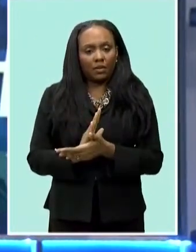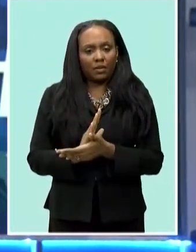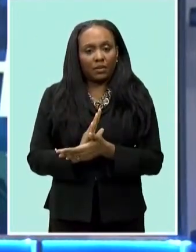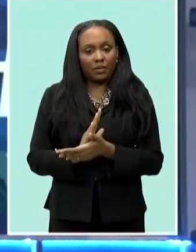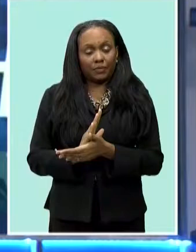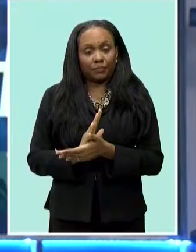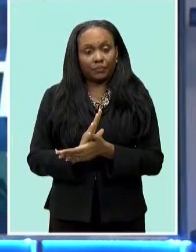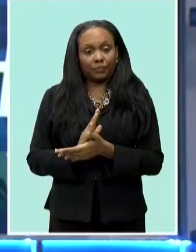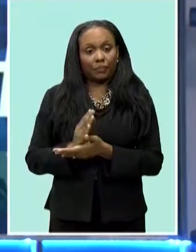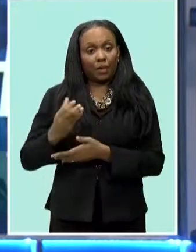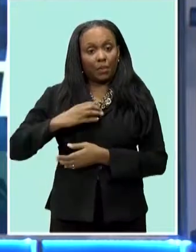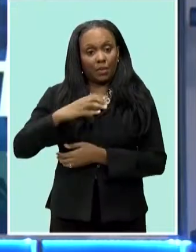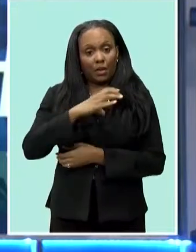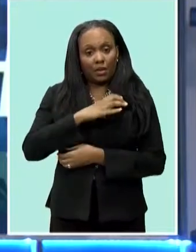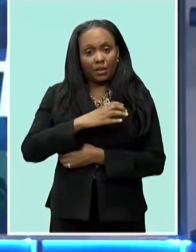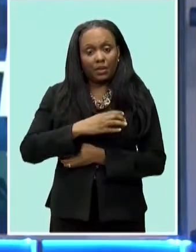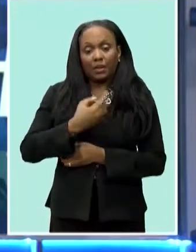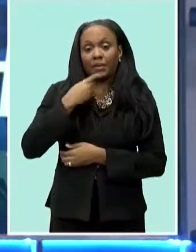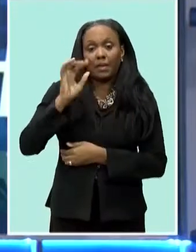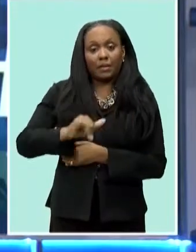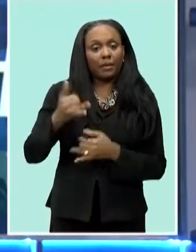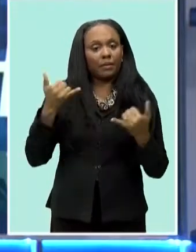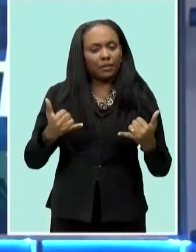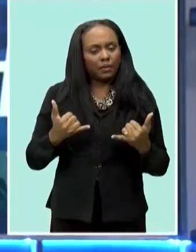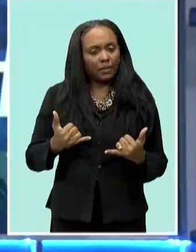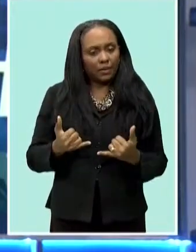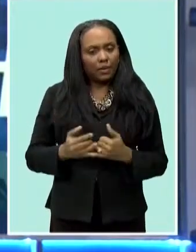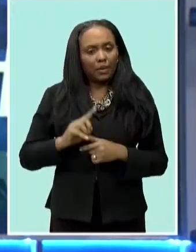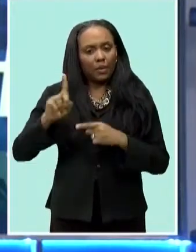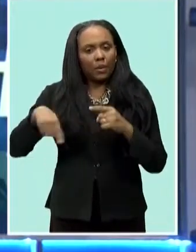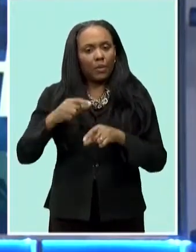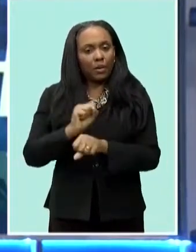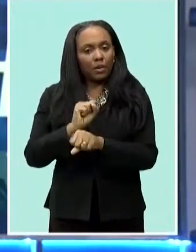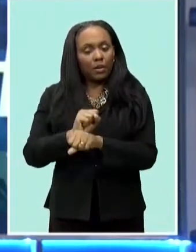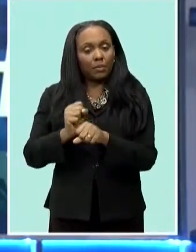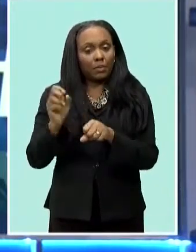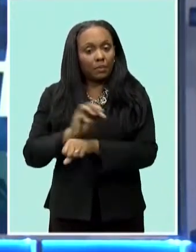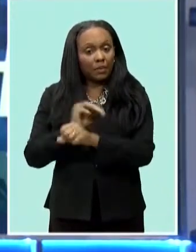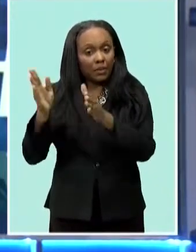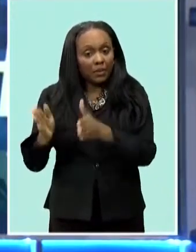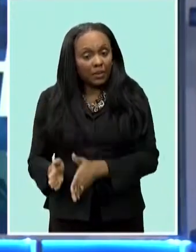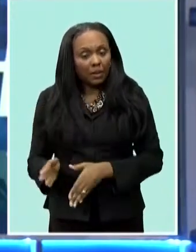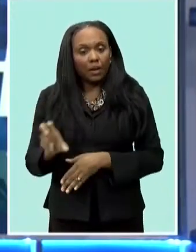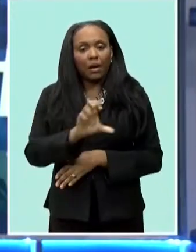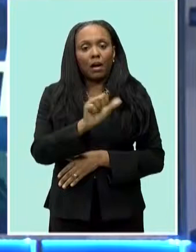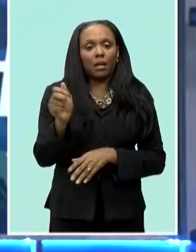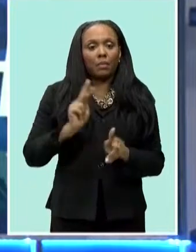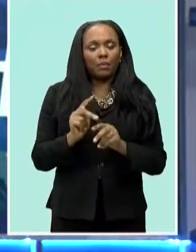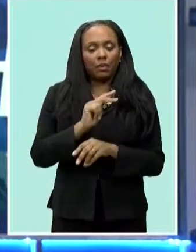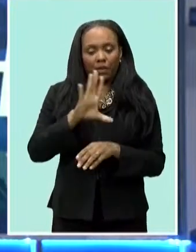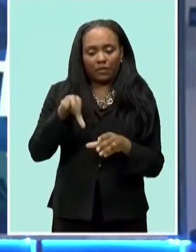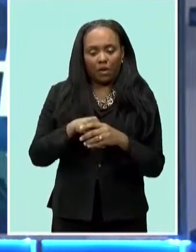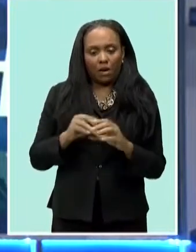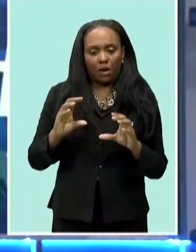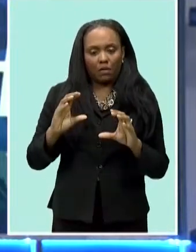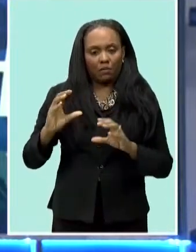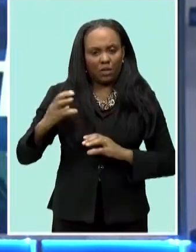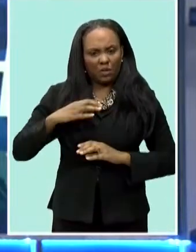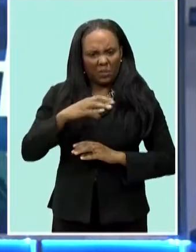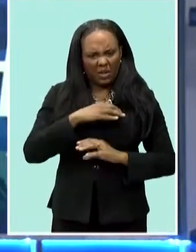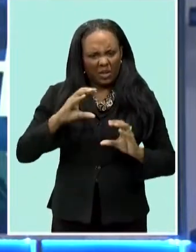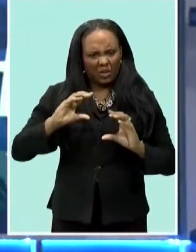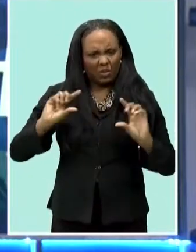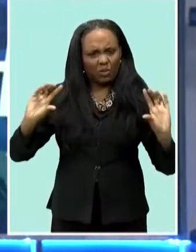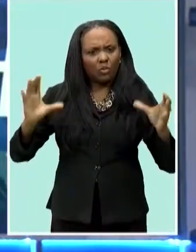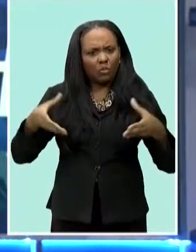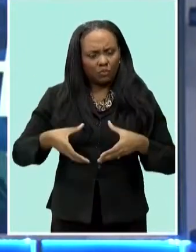Justice Christopher Blackman, made the comment today as Labor Minister Colin Jordan and members of the tribunal hosted a press conference to